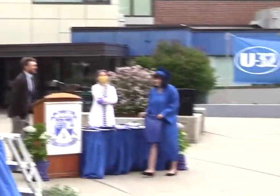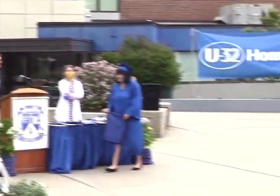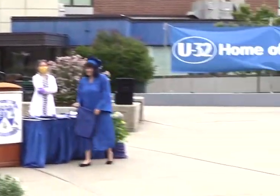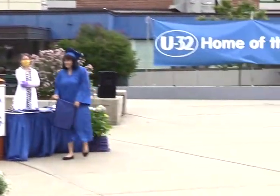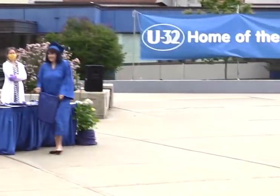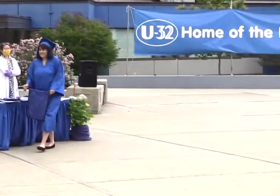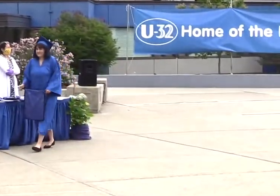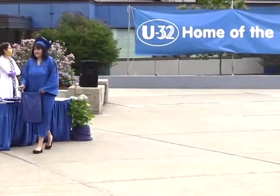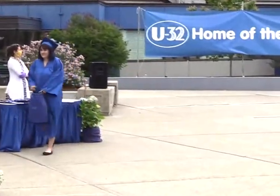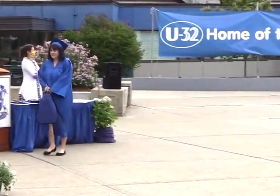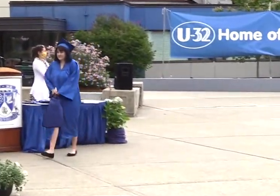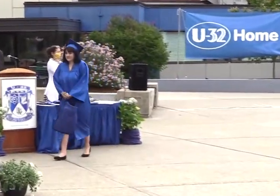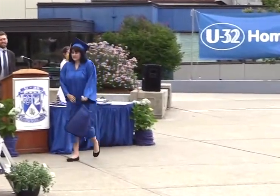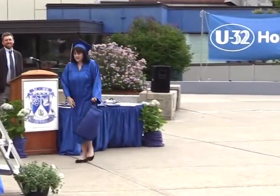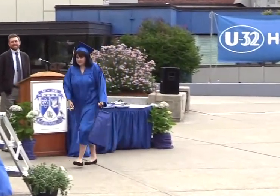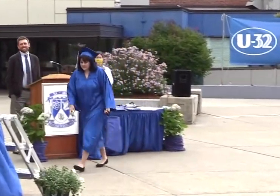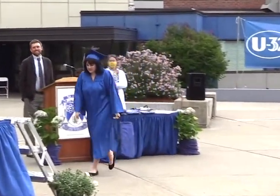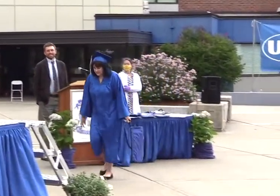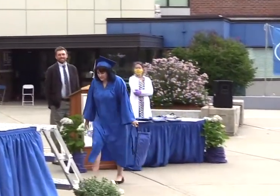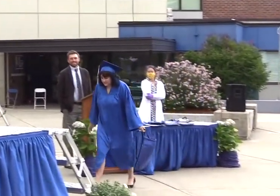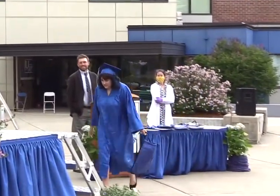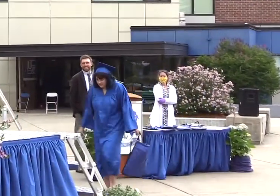Good job, Lexi.